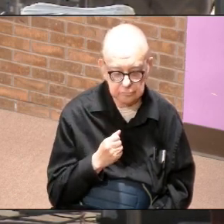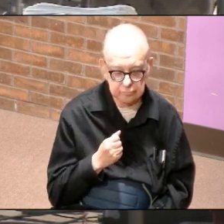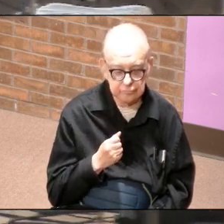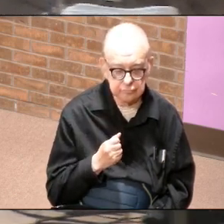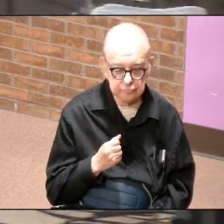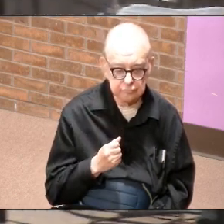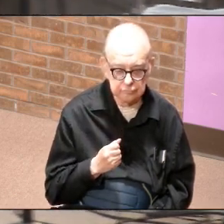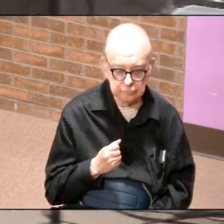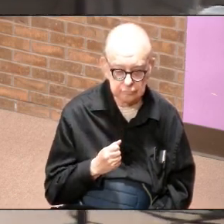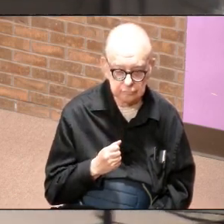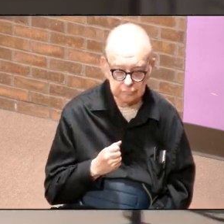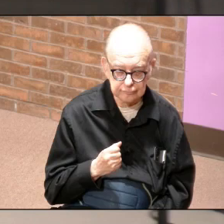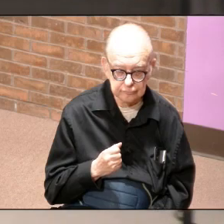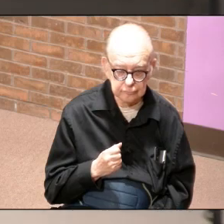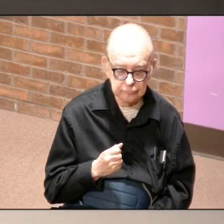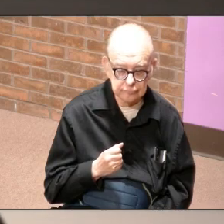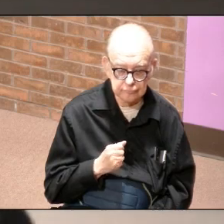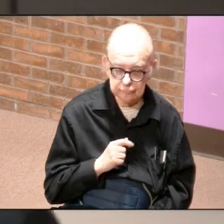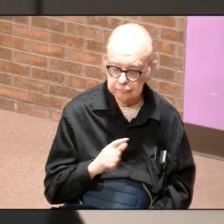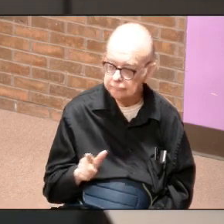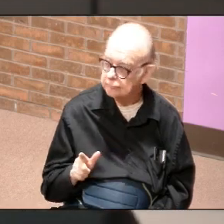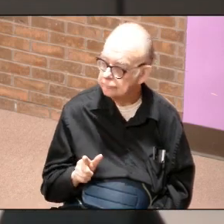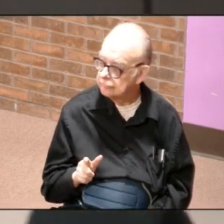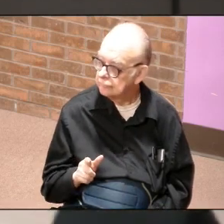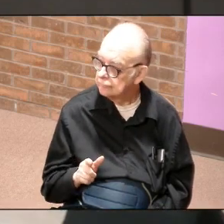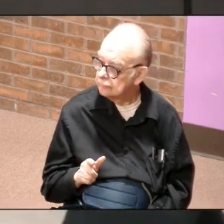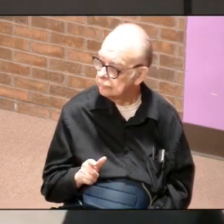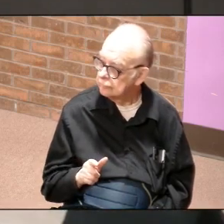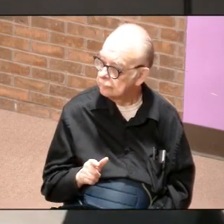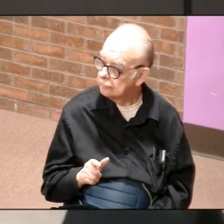Nigeria. You all are